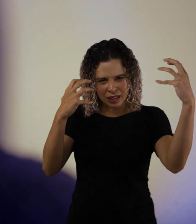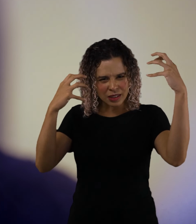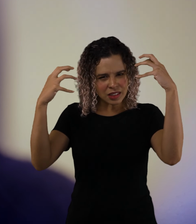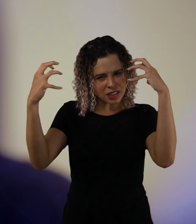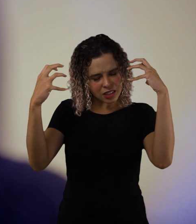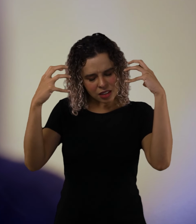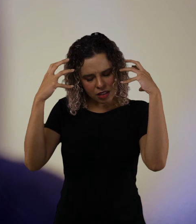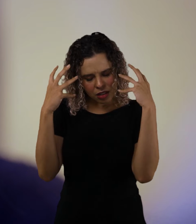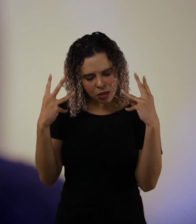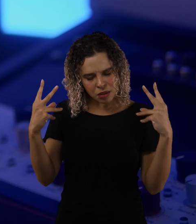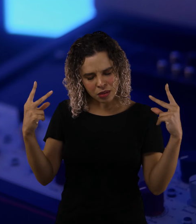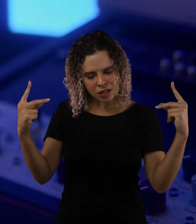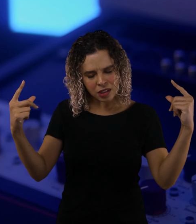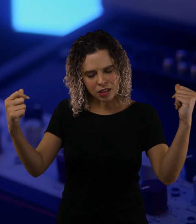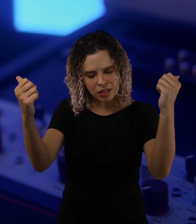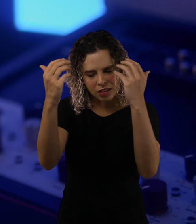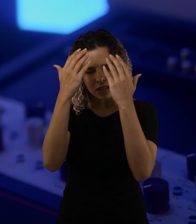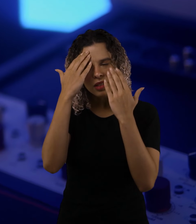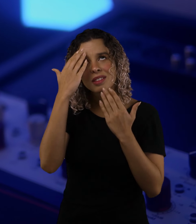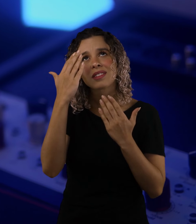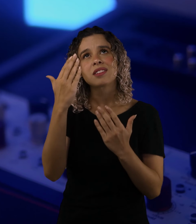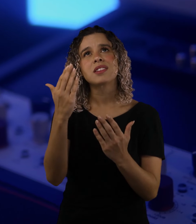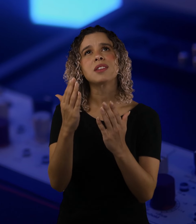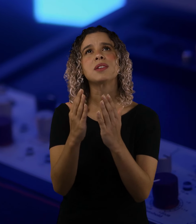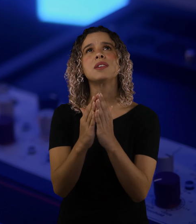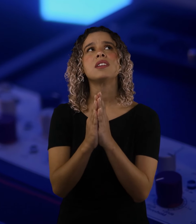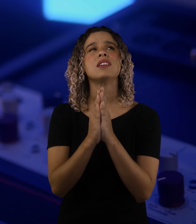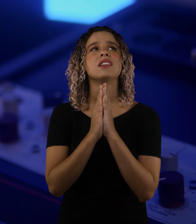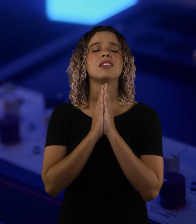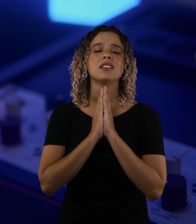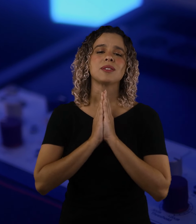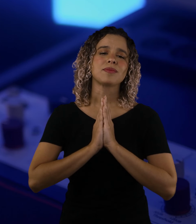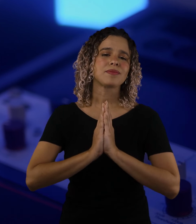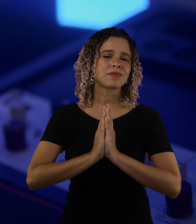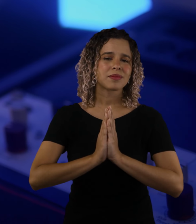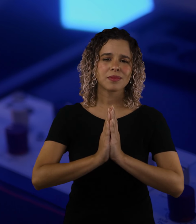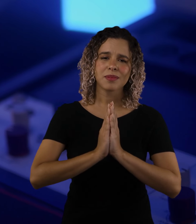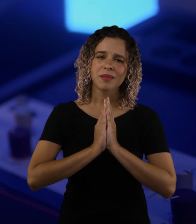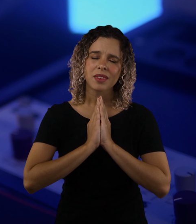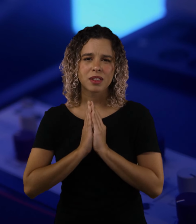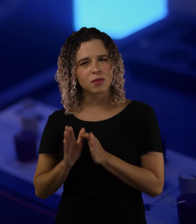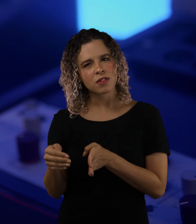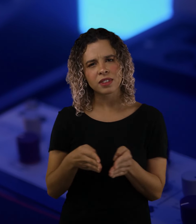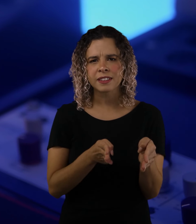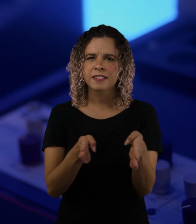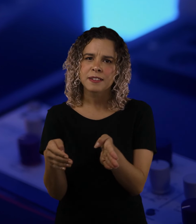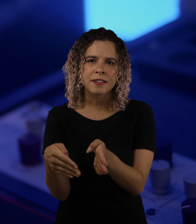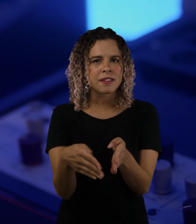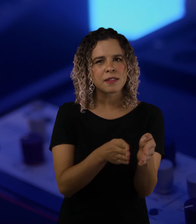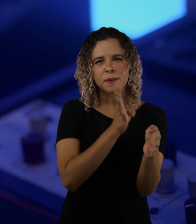I'm grateful now they left. So persistent in